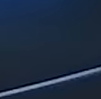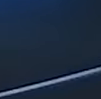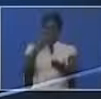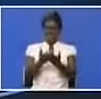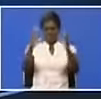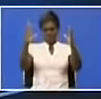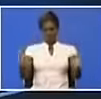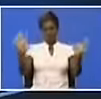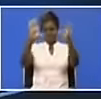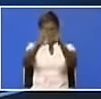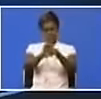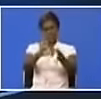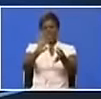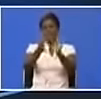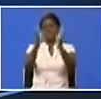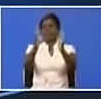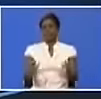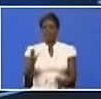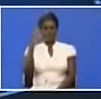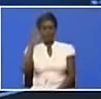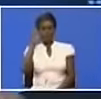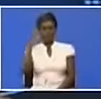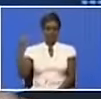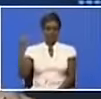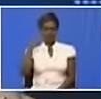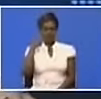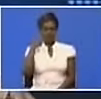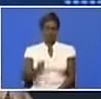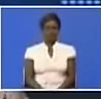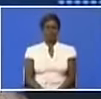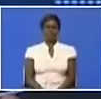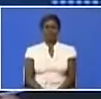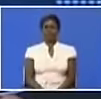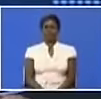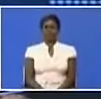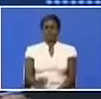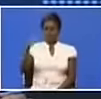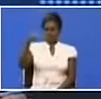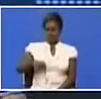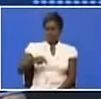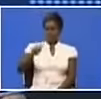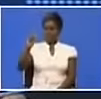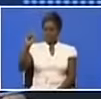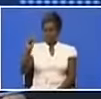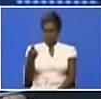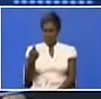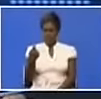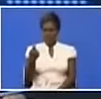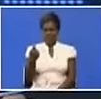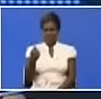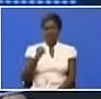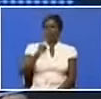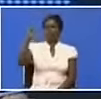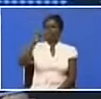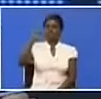thank you very much for joining us. Our sign language interpreter is Marisha Uwiti. Now, it was a day when Kenyans closed ranks, putting aside